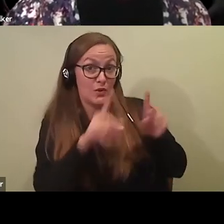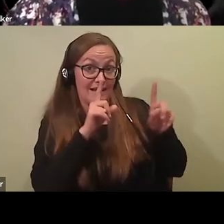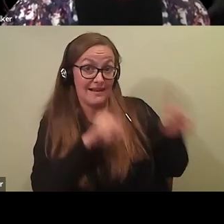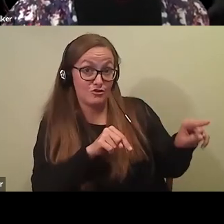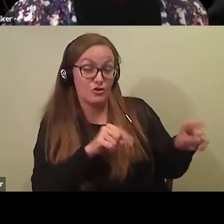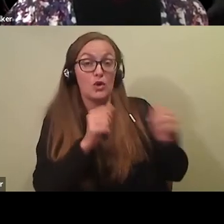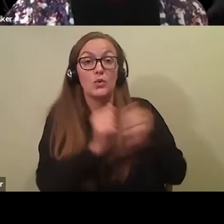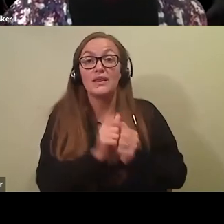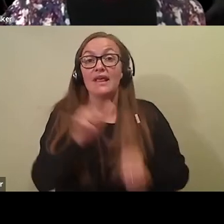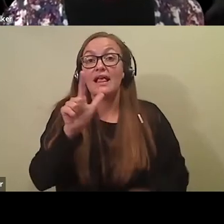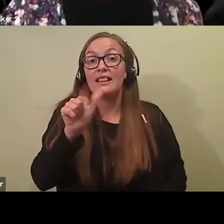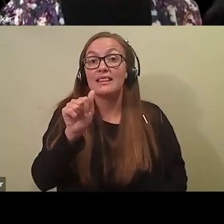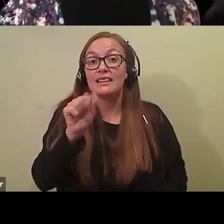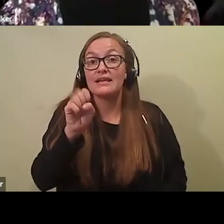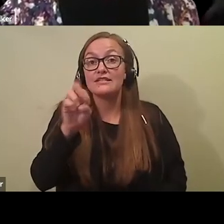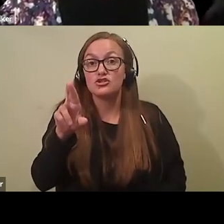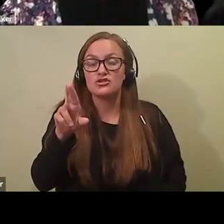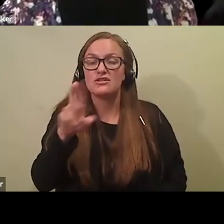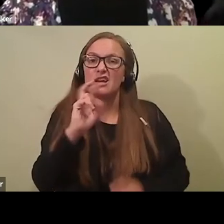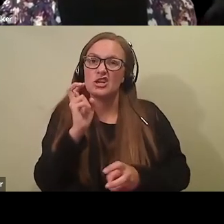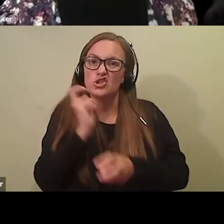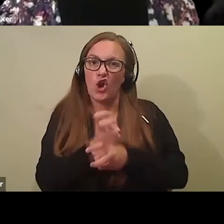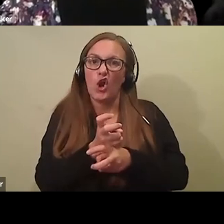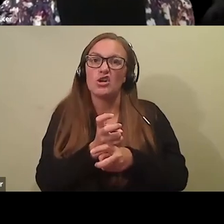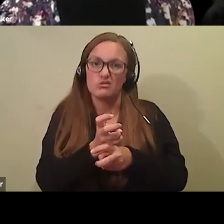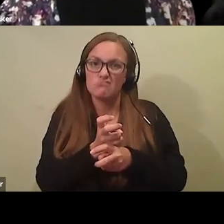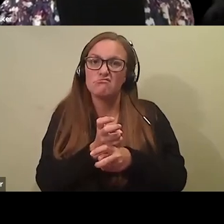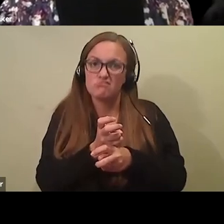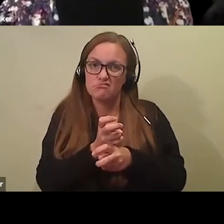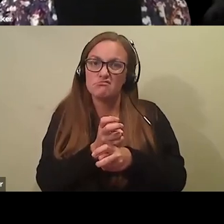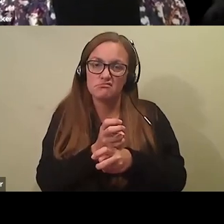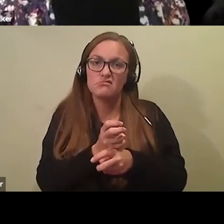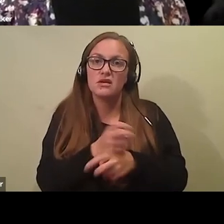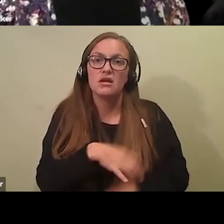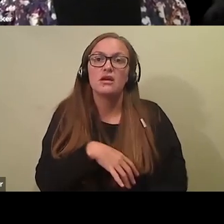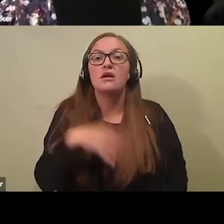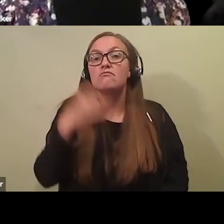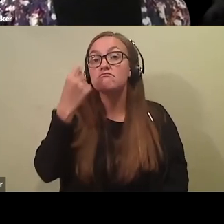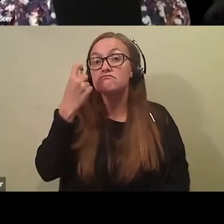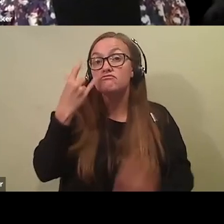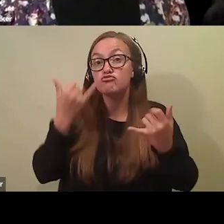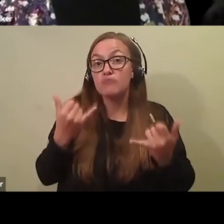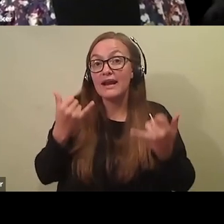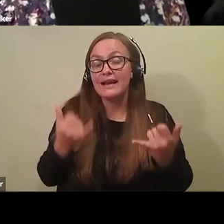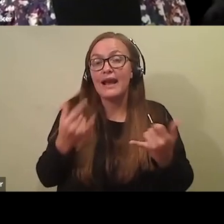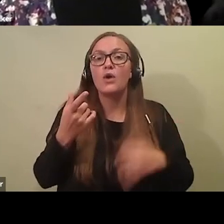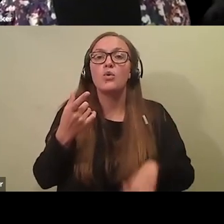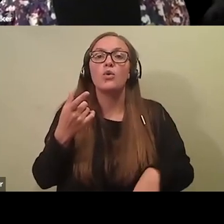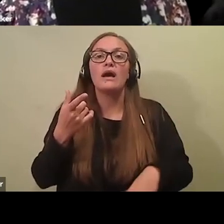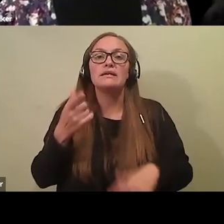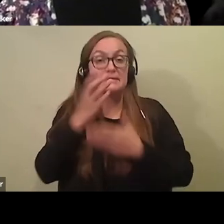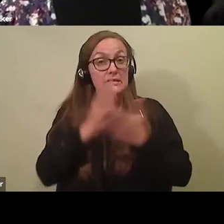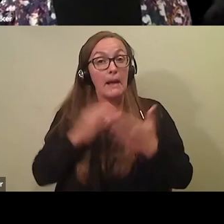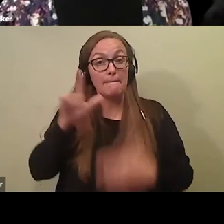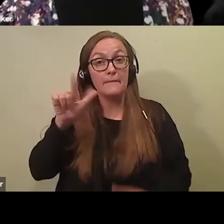a laser, it's very hard to do a lightsaber. So right now you have some of these cutting and drilling lasers